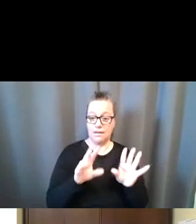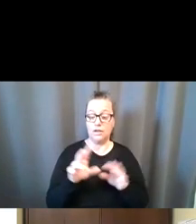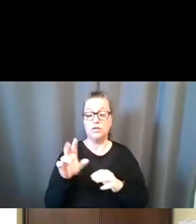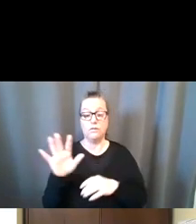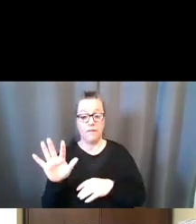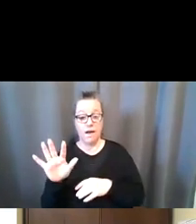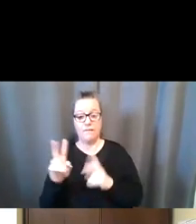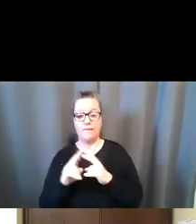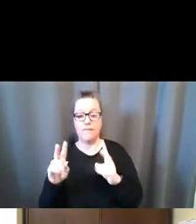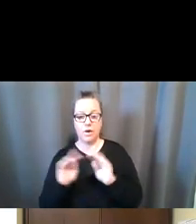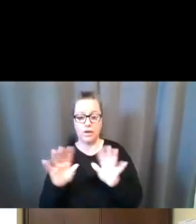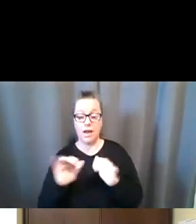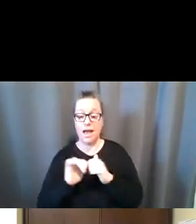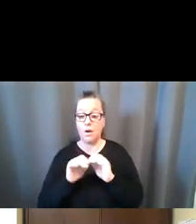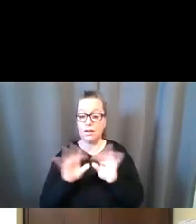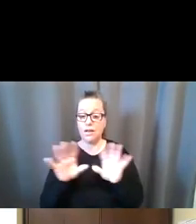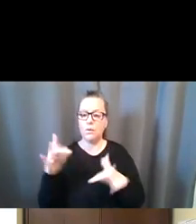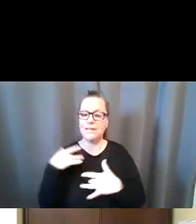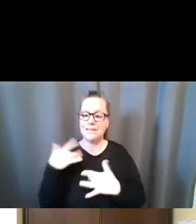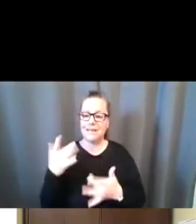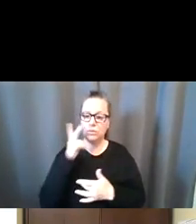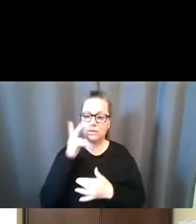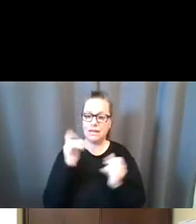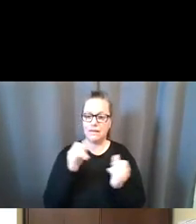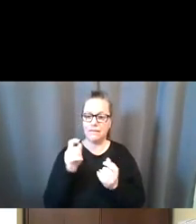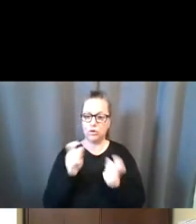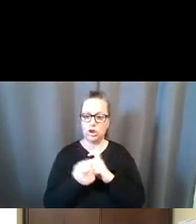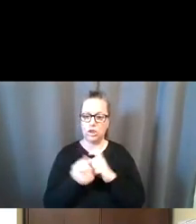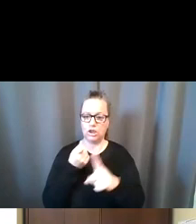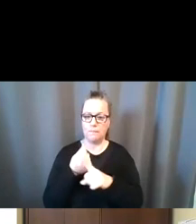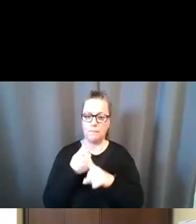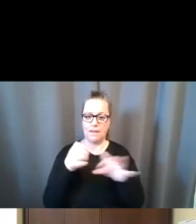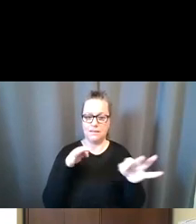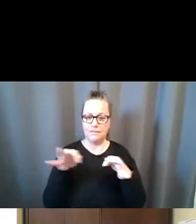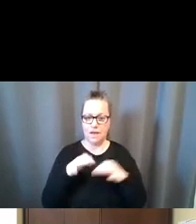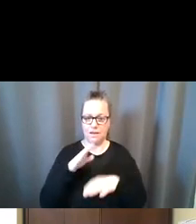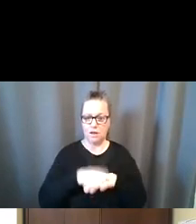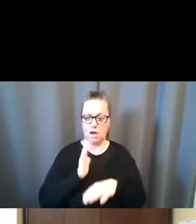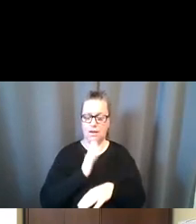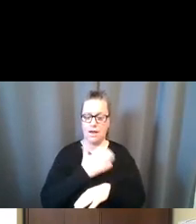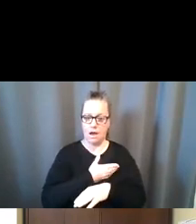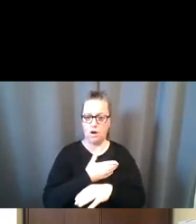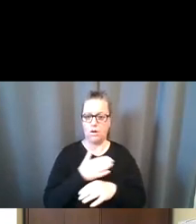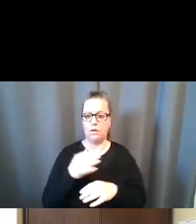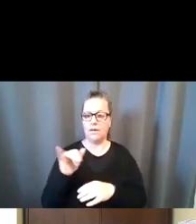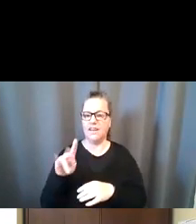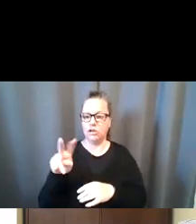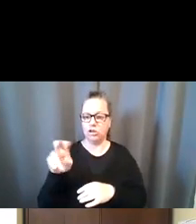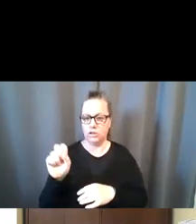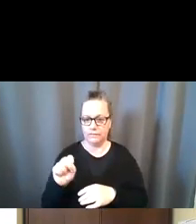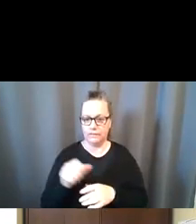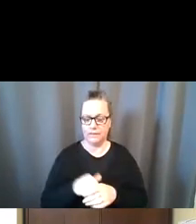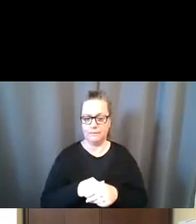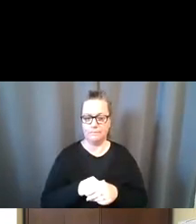clear. How clearly do we typically see the individual change impact defined on our initiatives? I actually